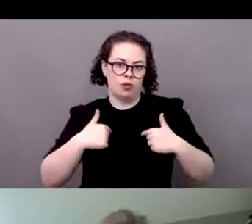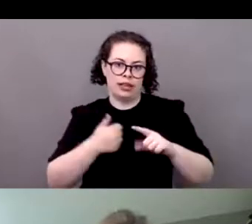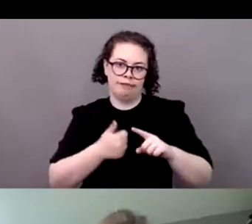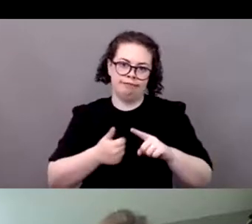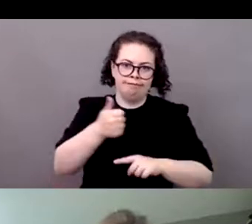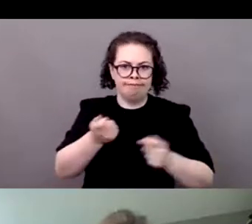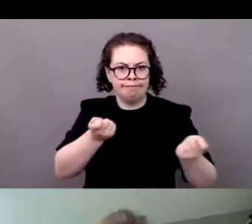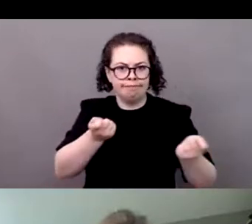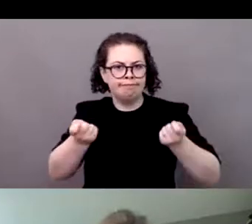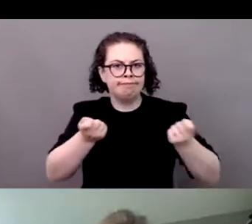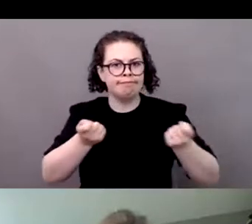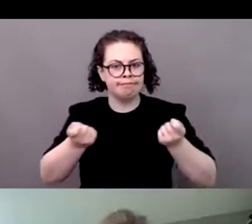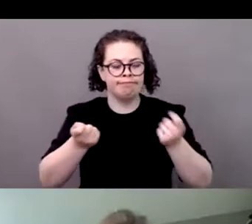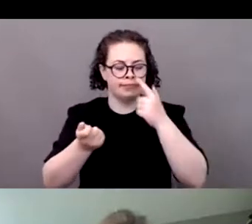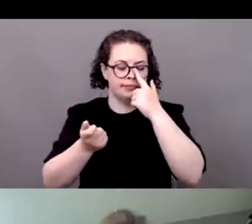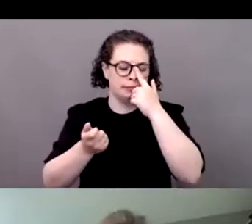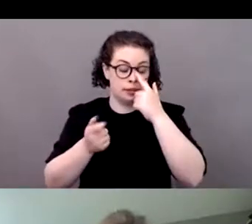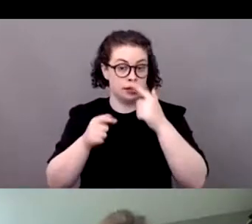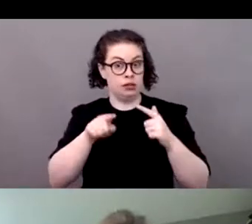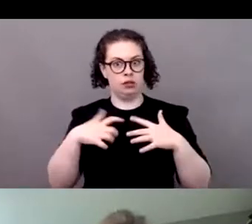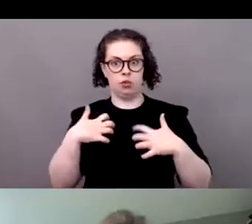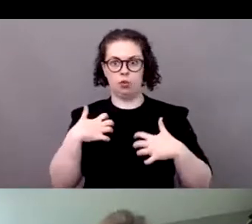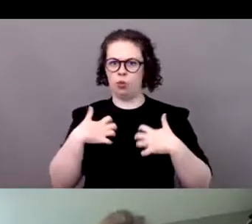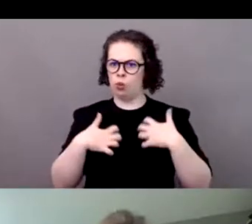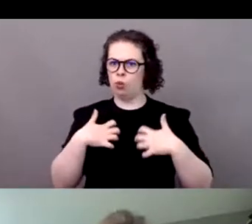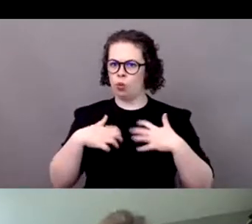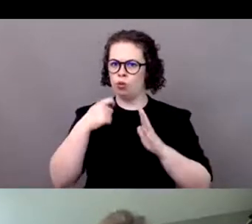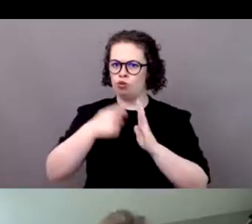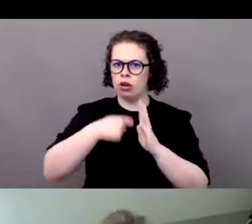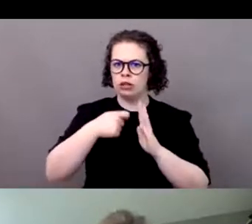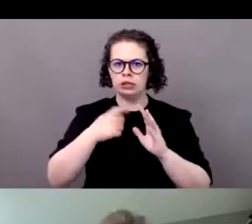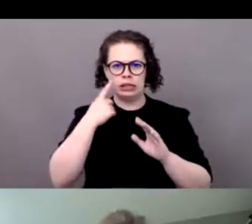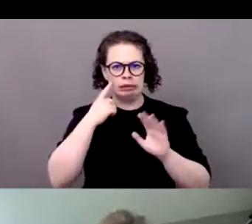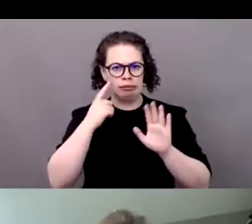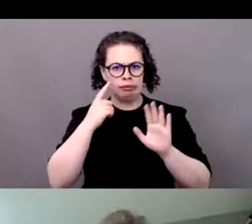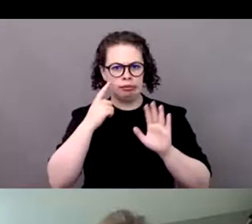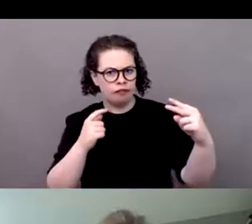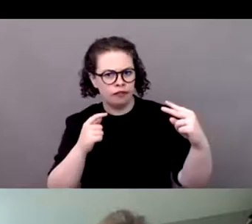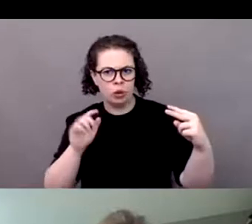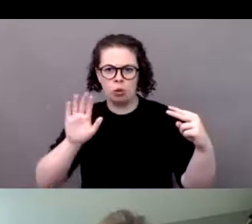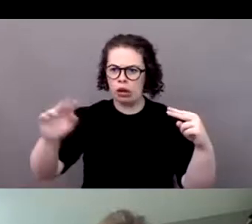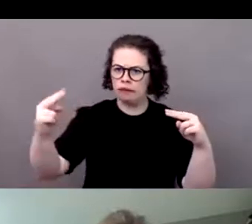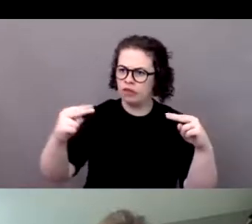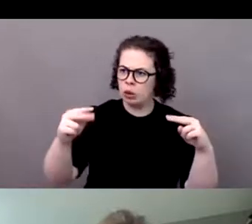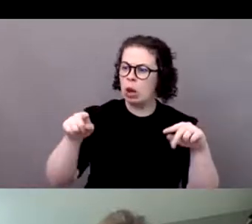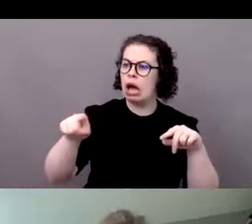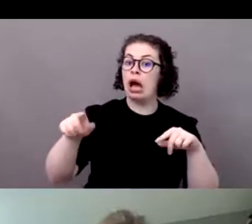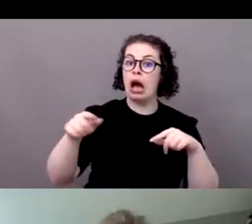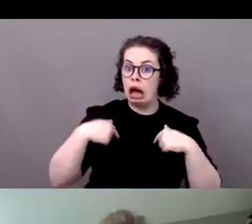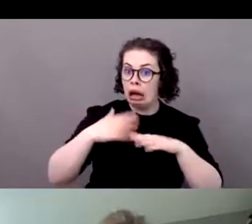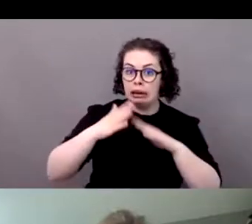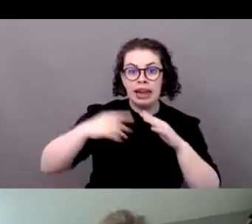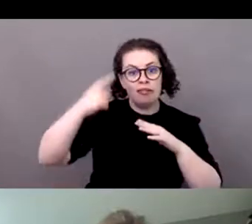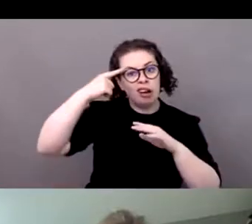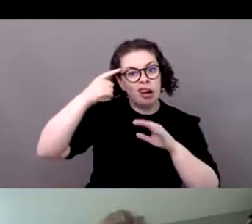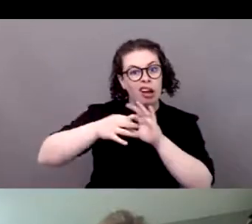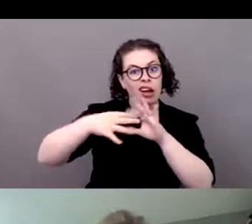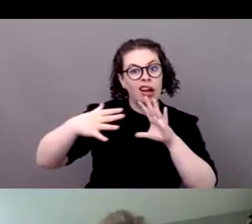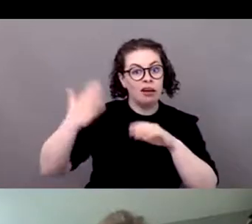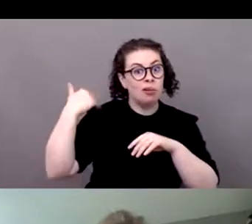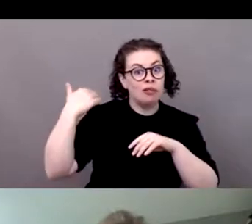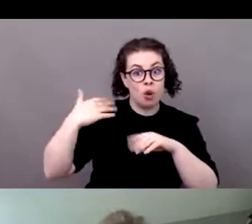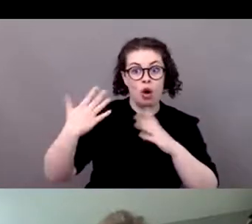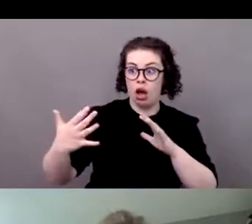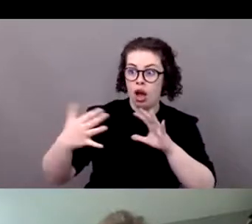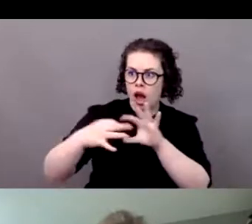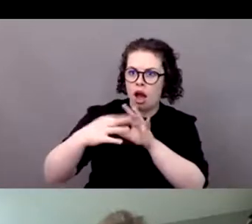FA, it's really interesting to share experience, to find new synergies at national and international